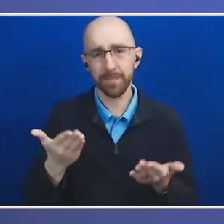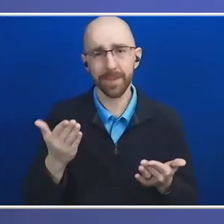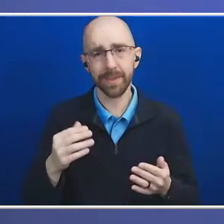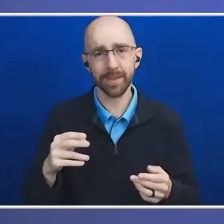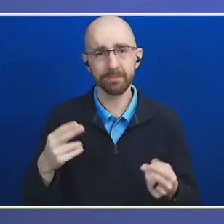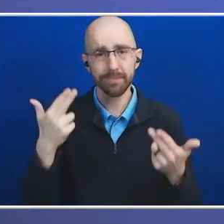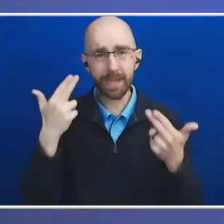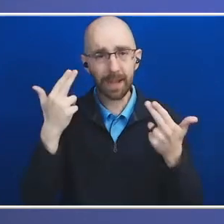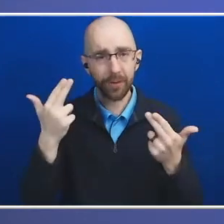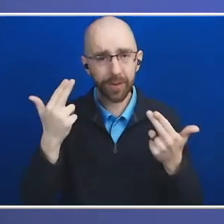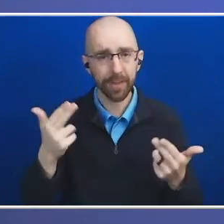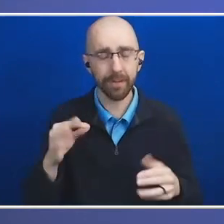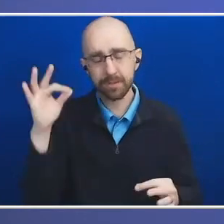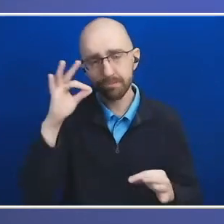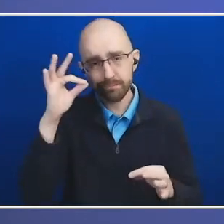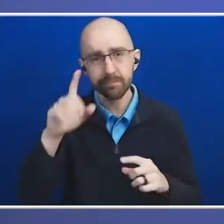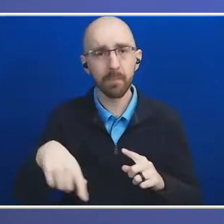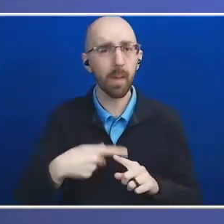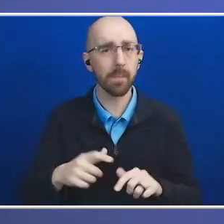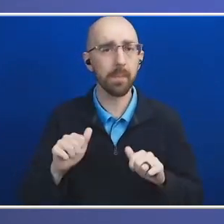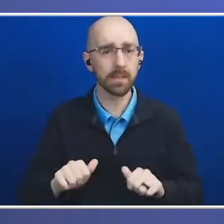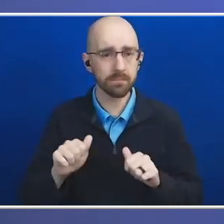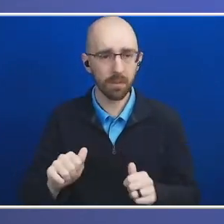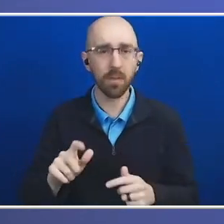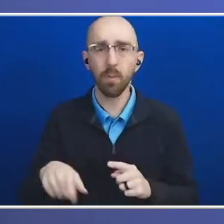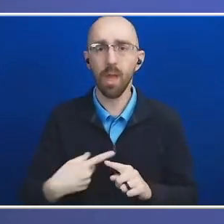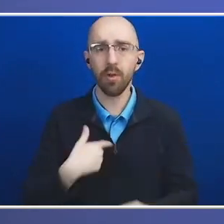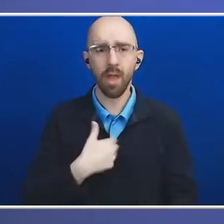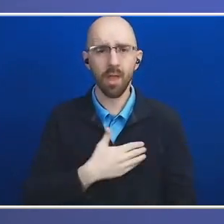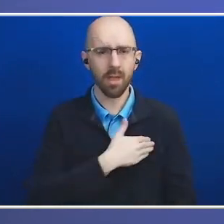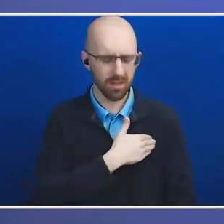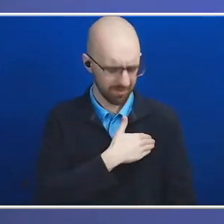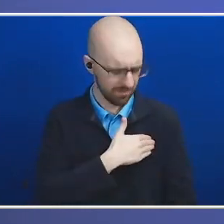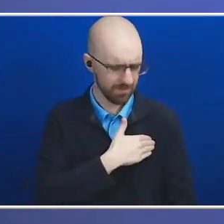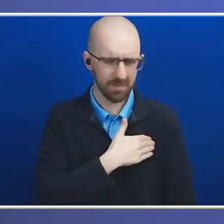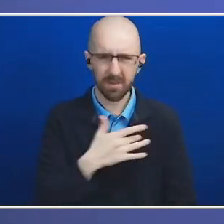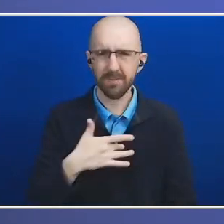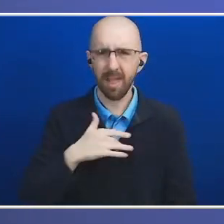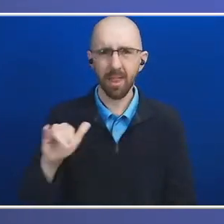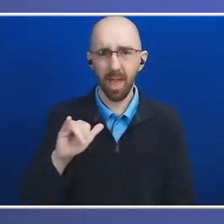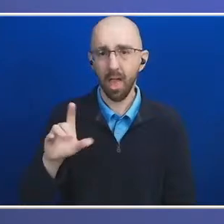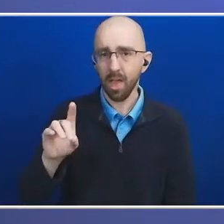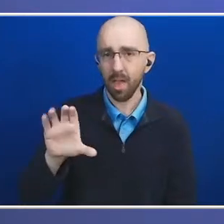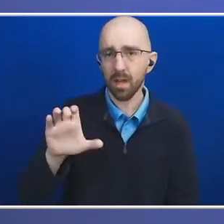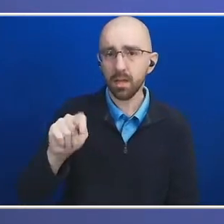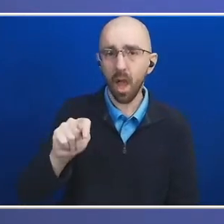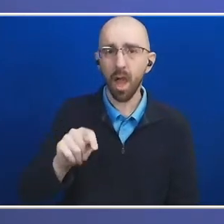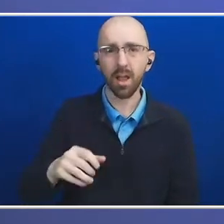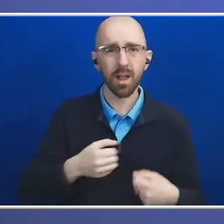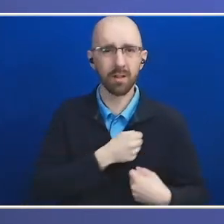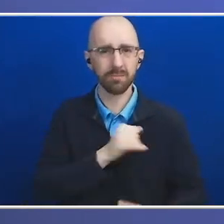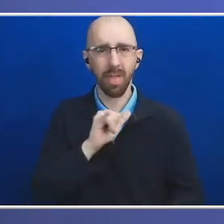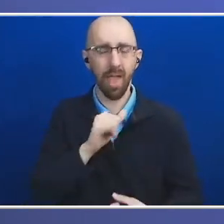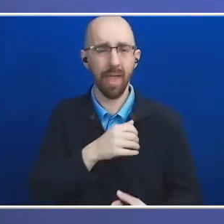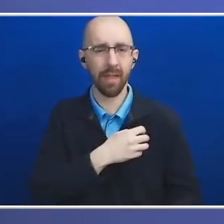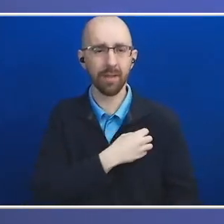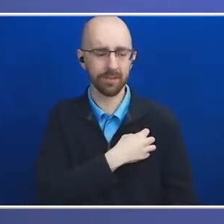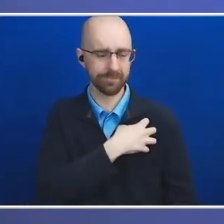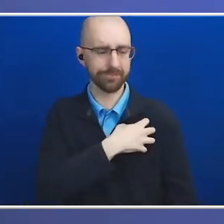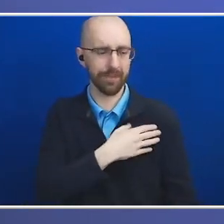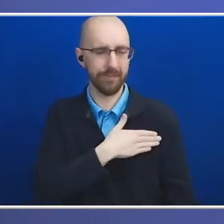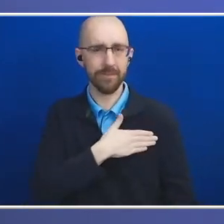then just when I felt it, it felt like the clogged duct, like a large flat mass, and then it kind